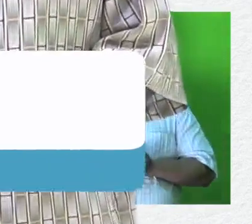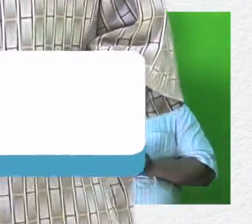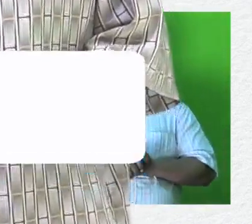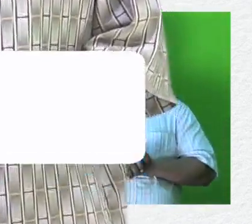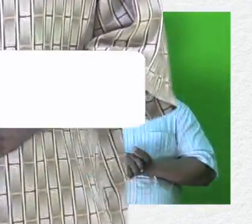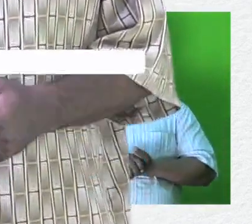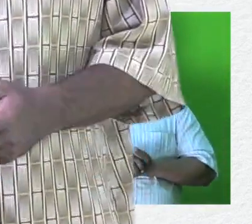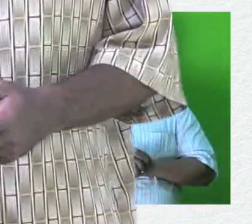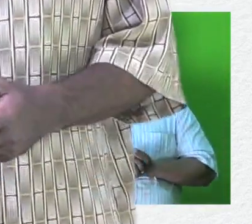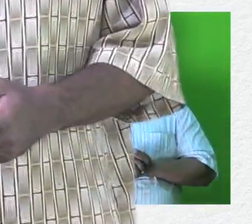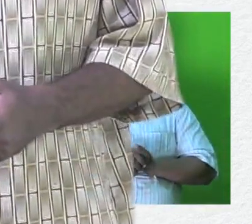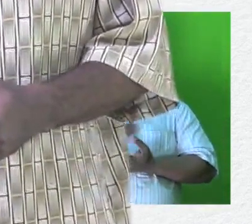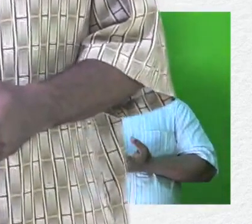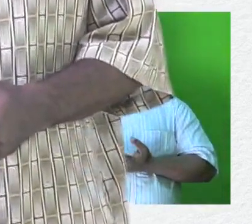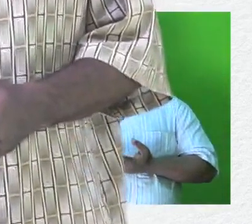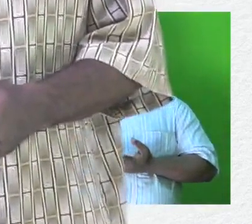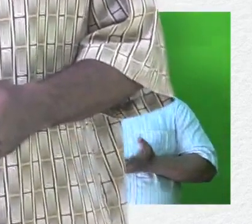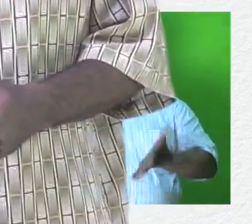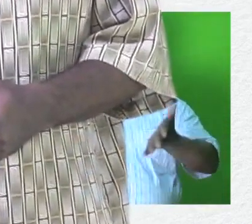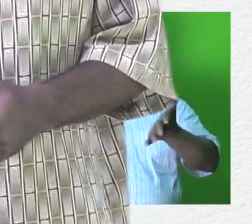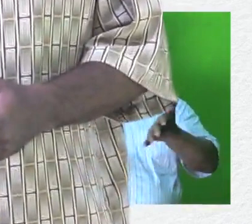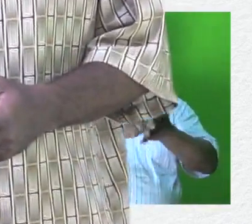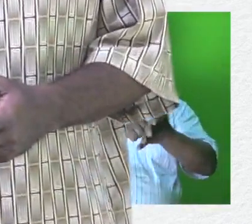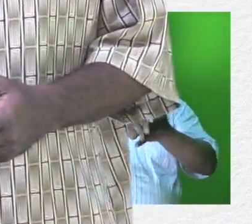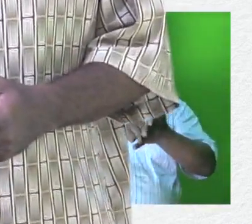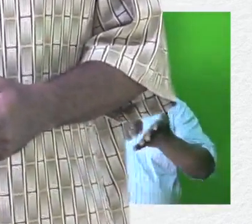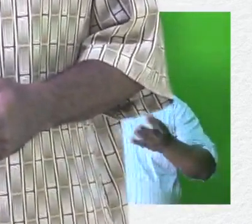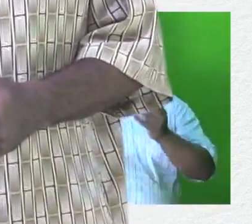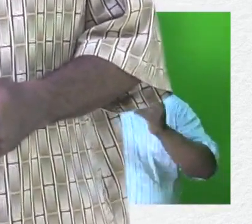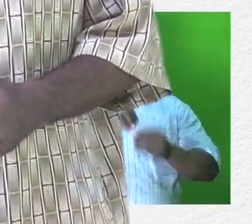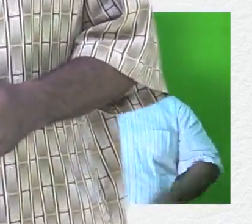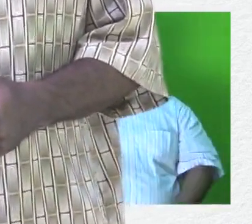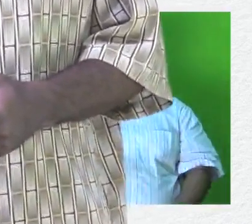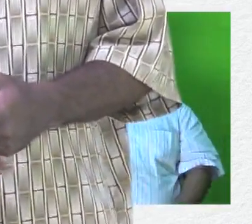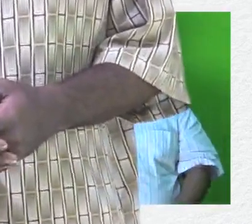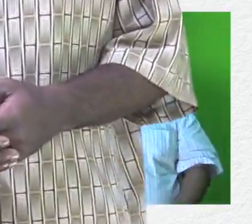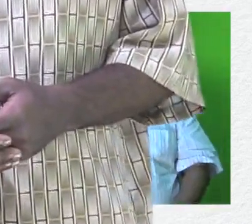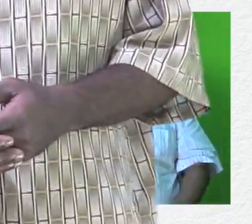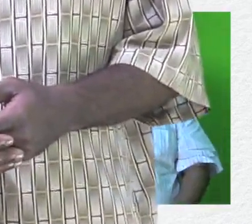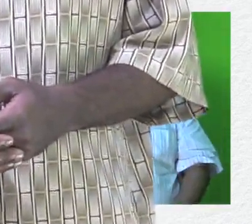Group A has iron filling and sulfur powder.